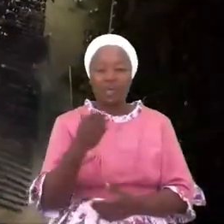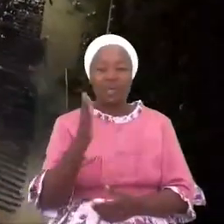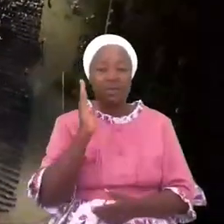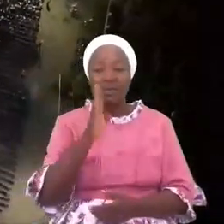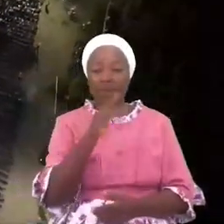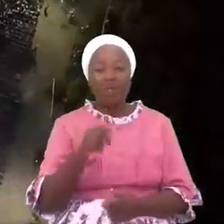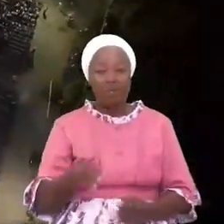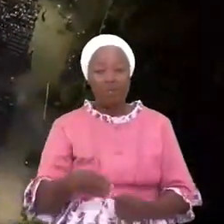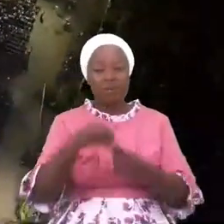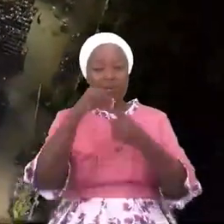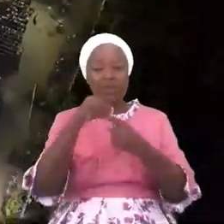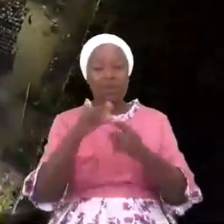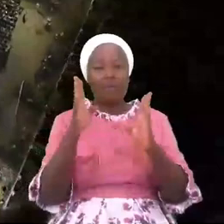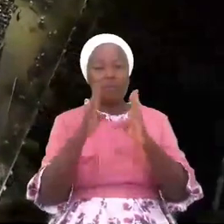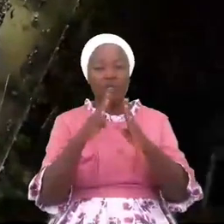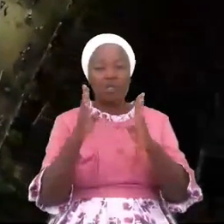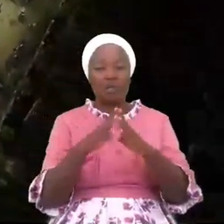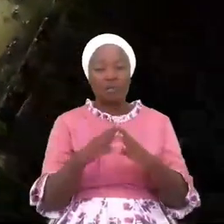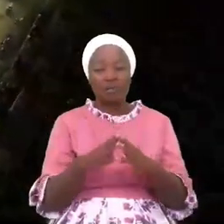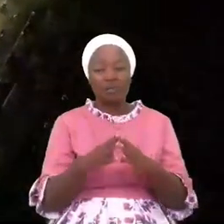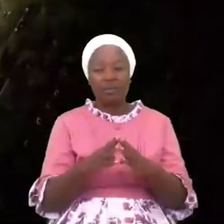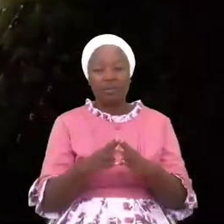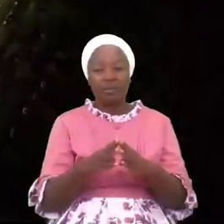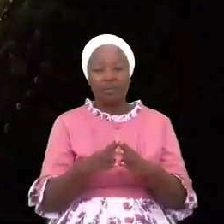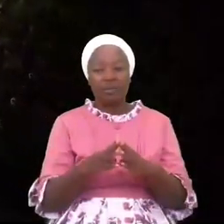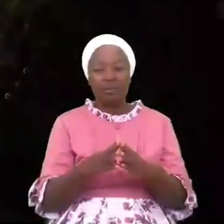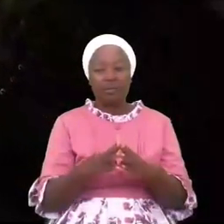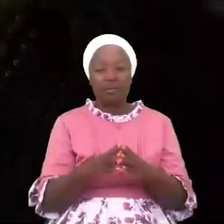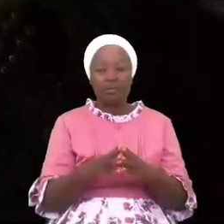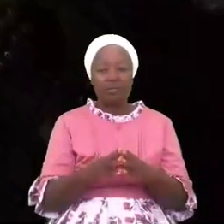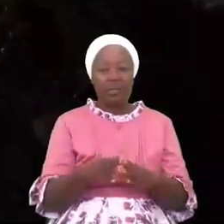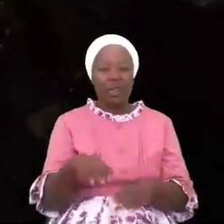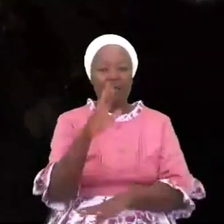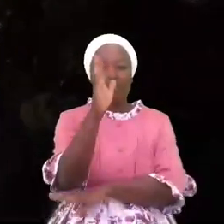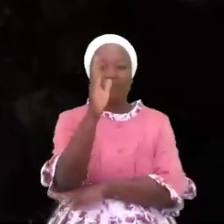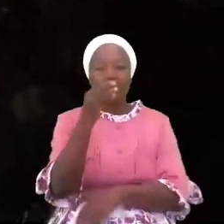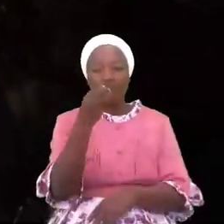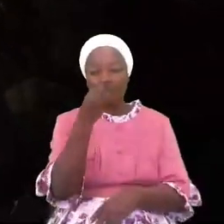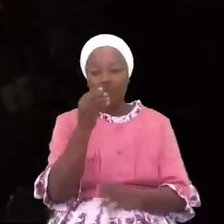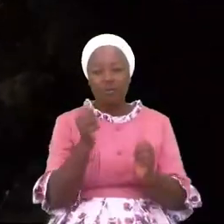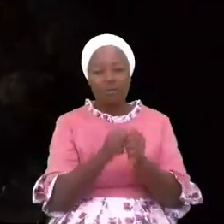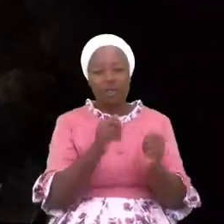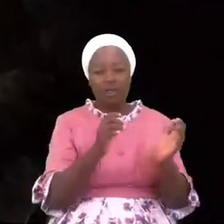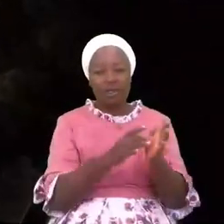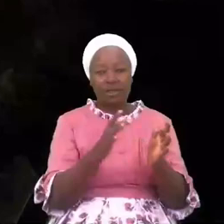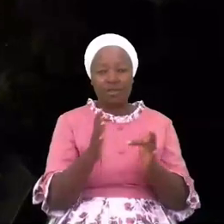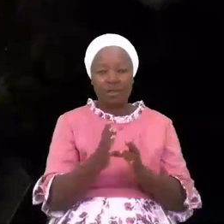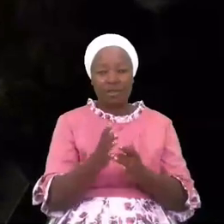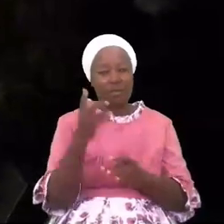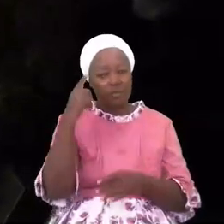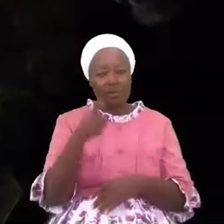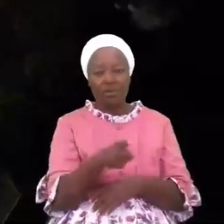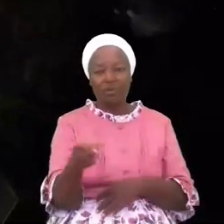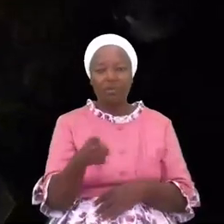Lunch Hour with Jesus, for those of you who are here at the Alpha